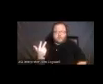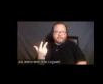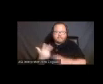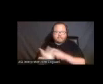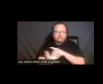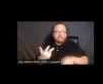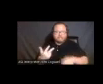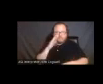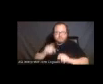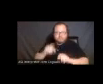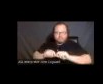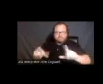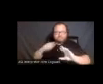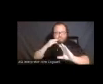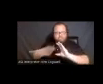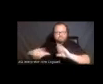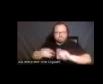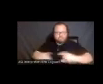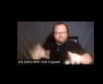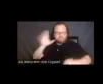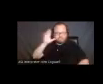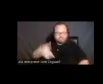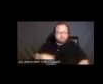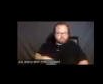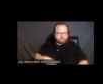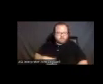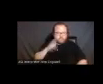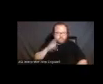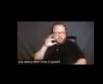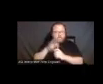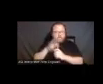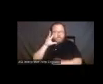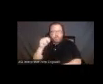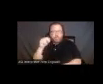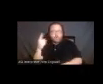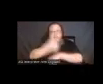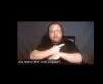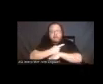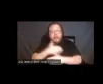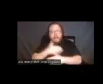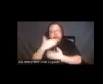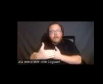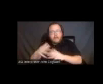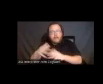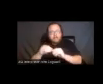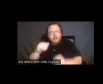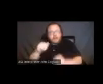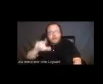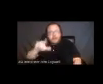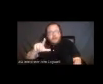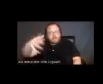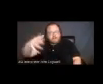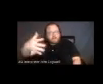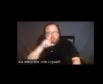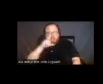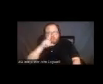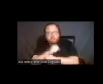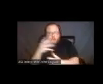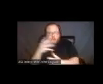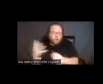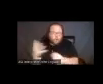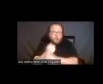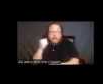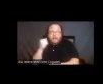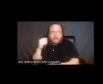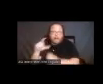will send out an email, and we'll just take votes for 30 days, and then at our next meeting, April 5th, we will have the winning logo, which we